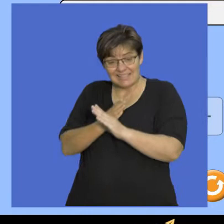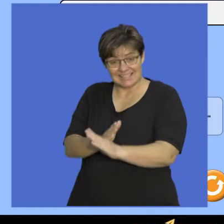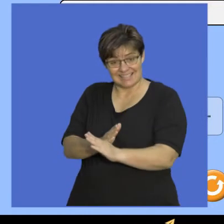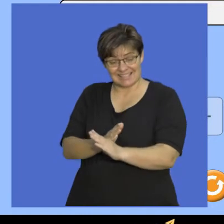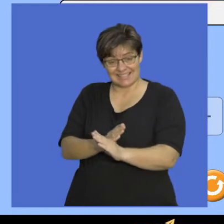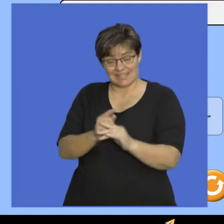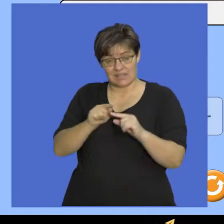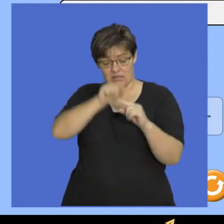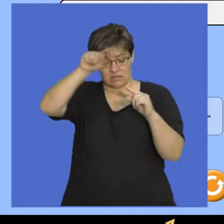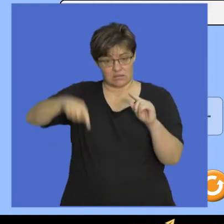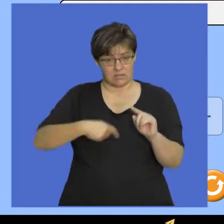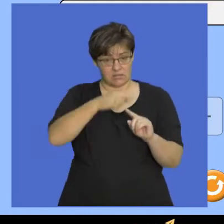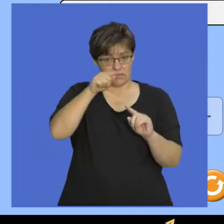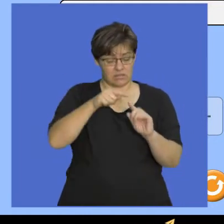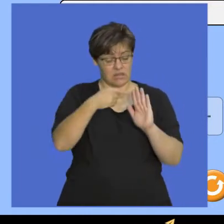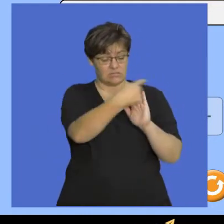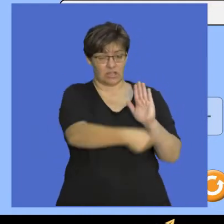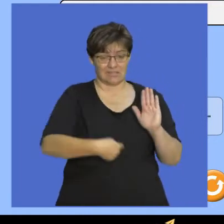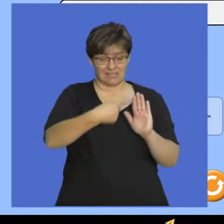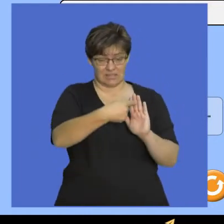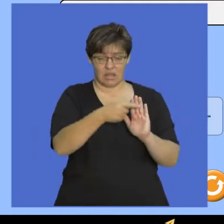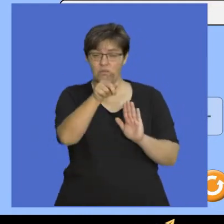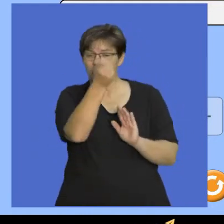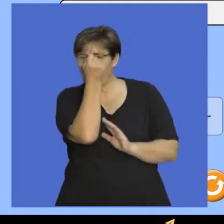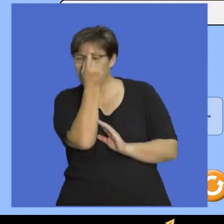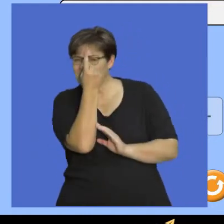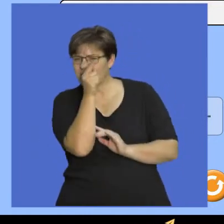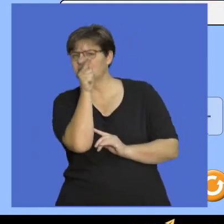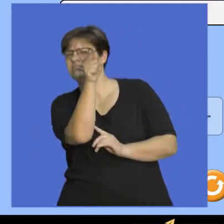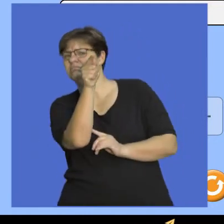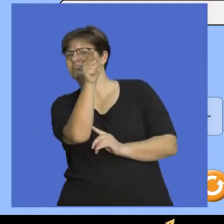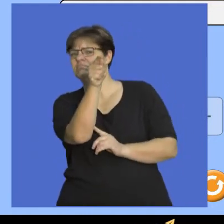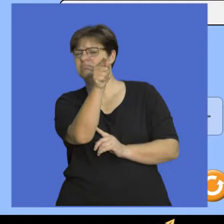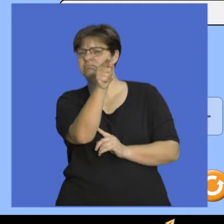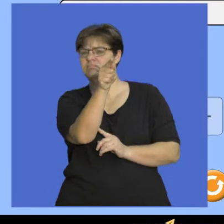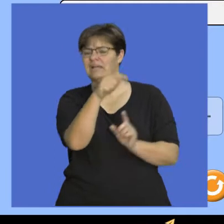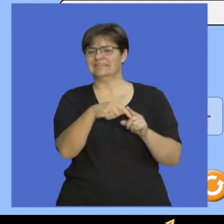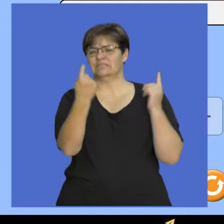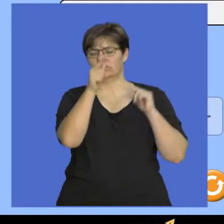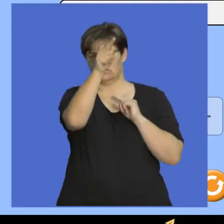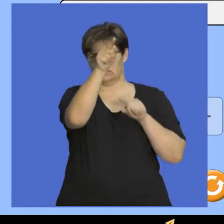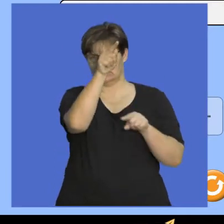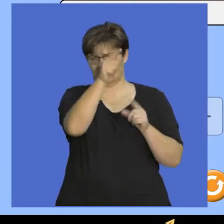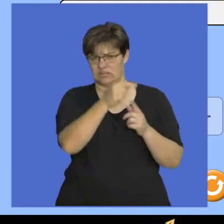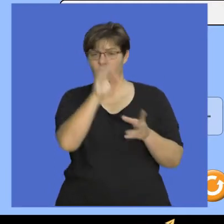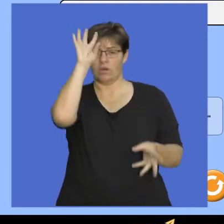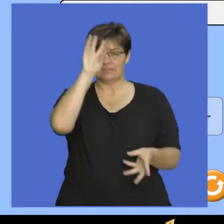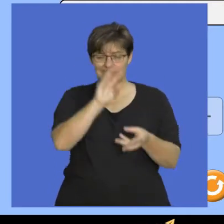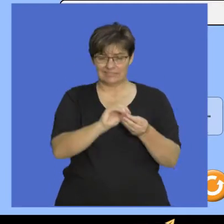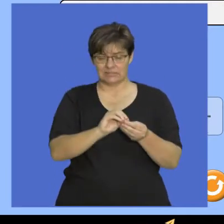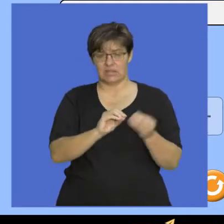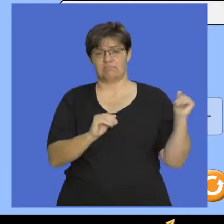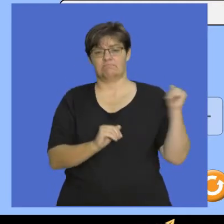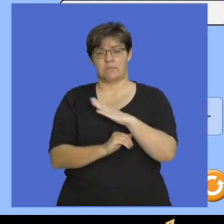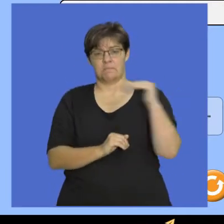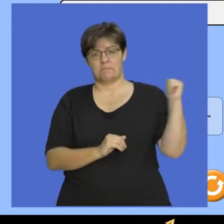resistance in the circuit is a result of us understanding what's the terminal potential difference as well as what's the total